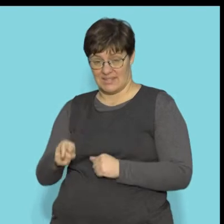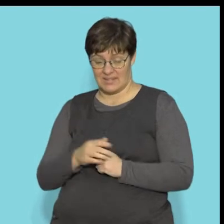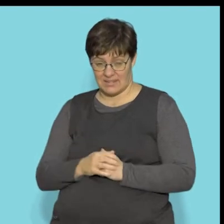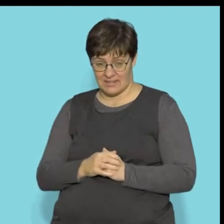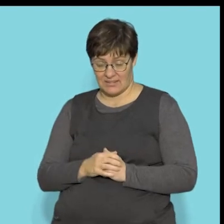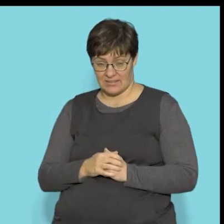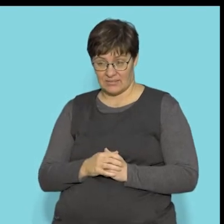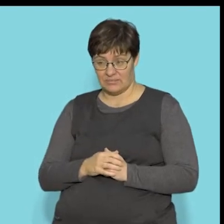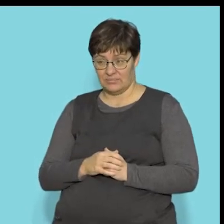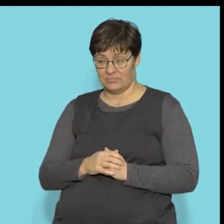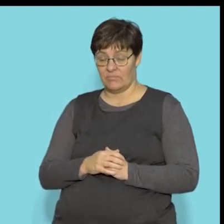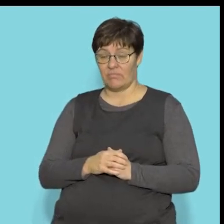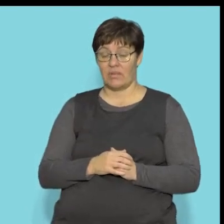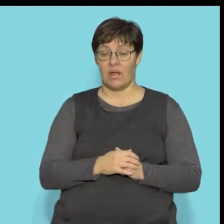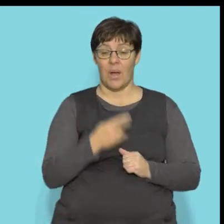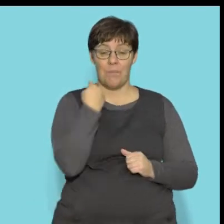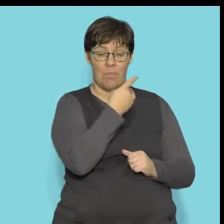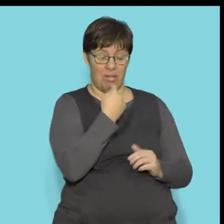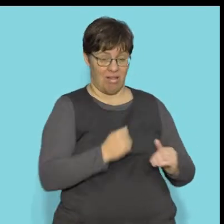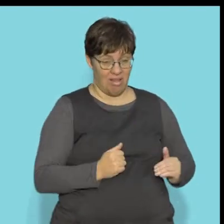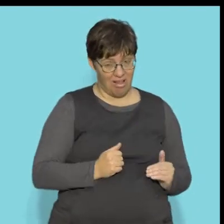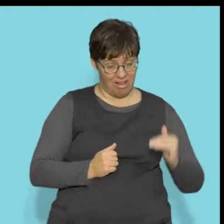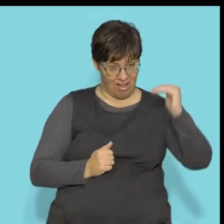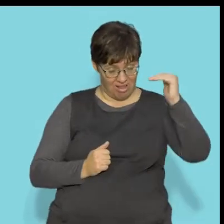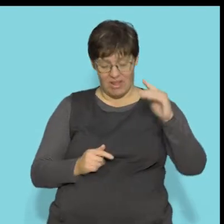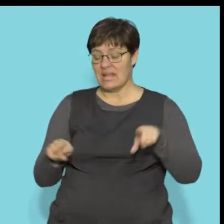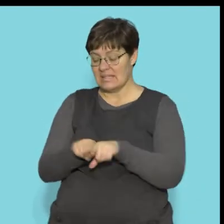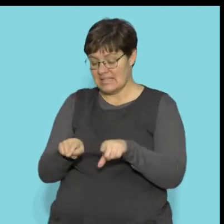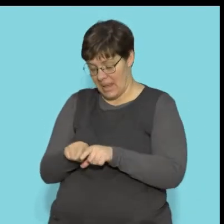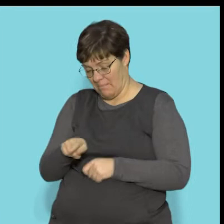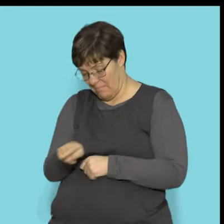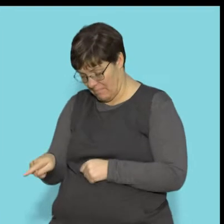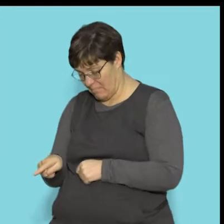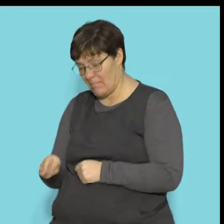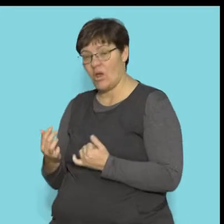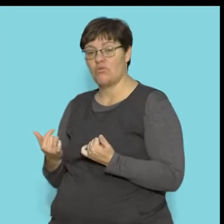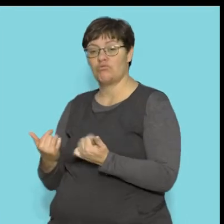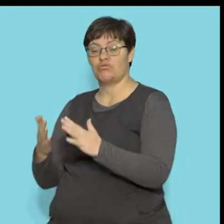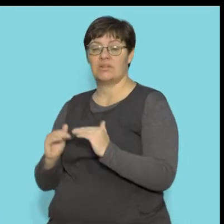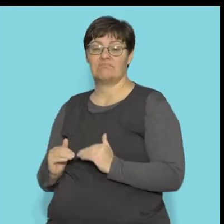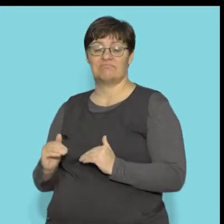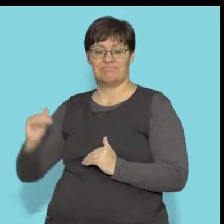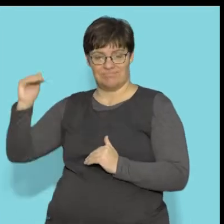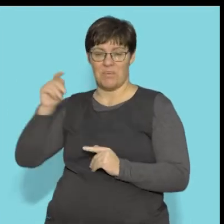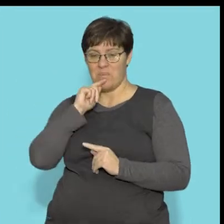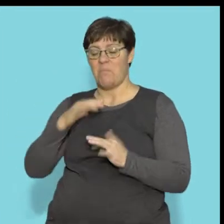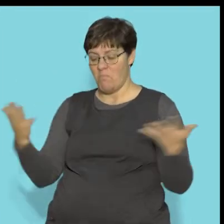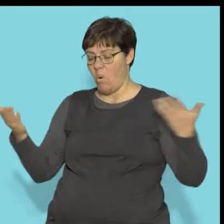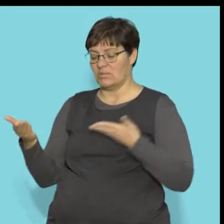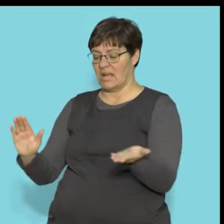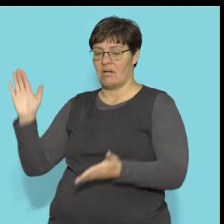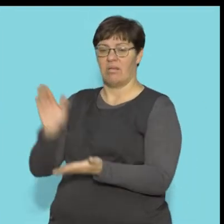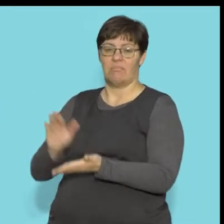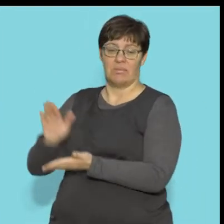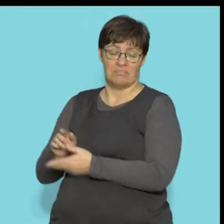that as the purple graph increases, so does the green graph. So now we have